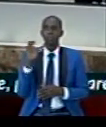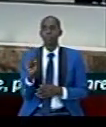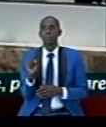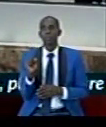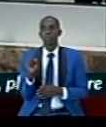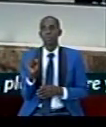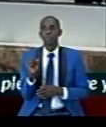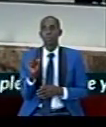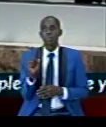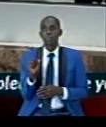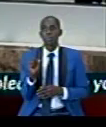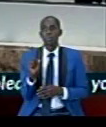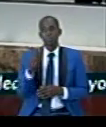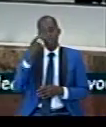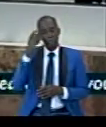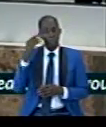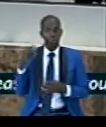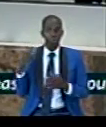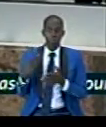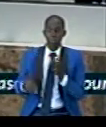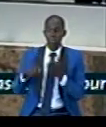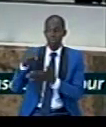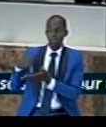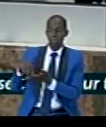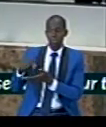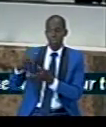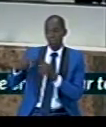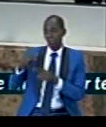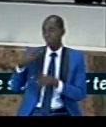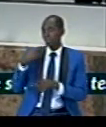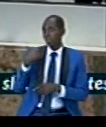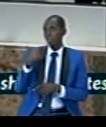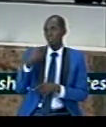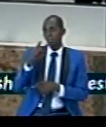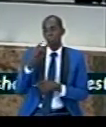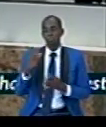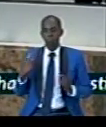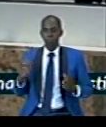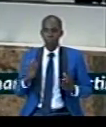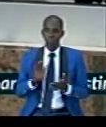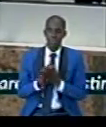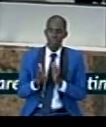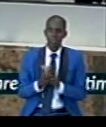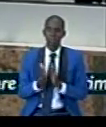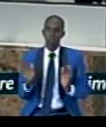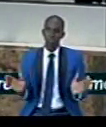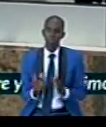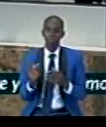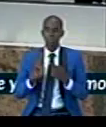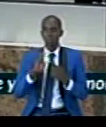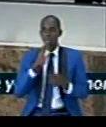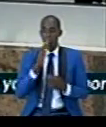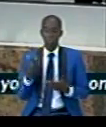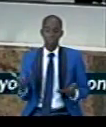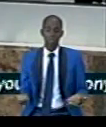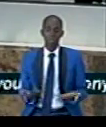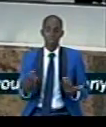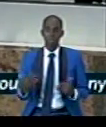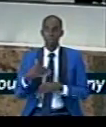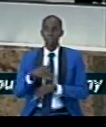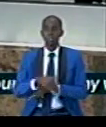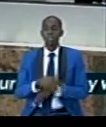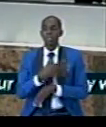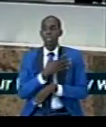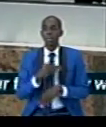by the reason of this information, I summoned my courage to be here today. And by the special grace